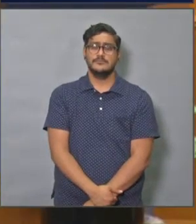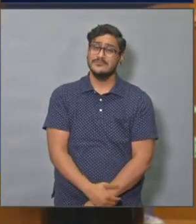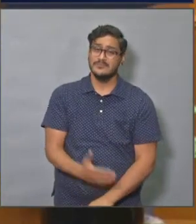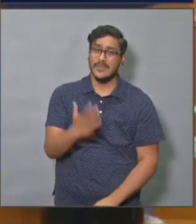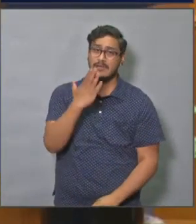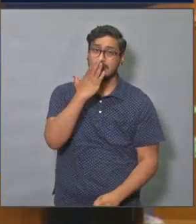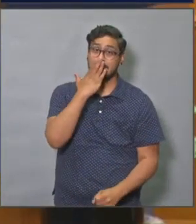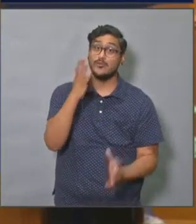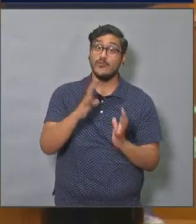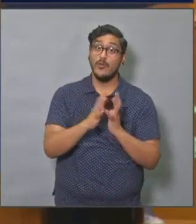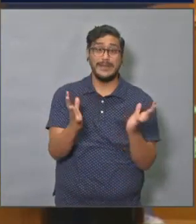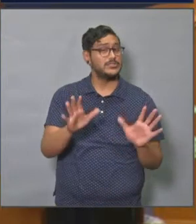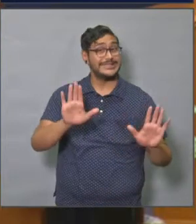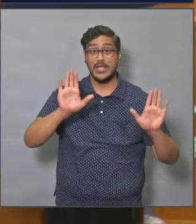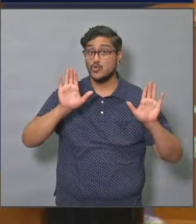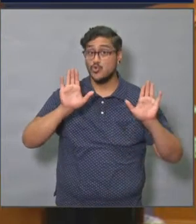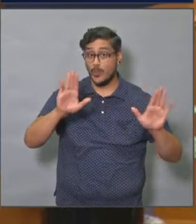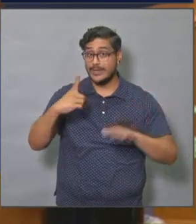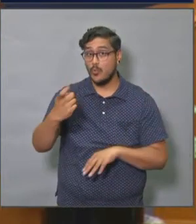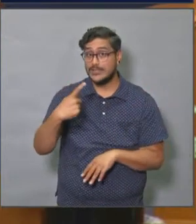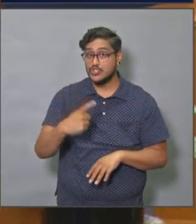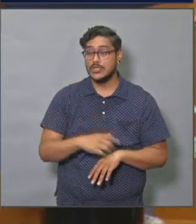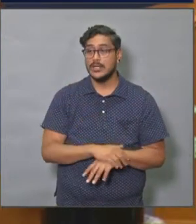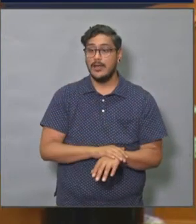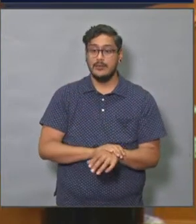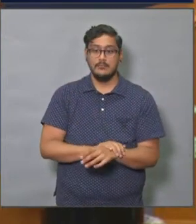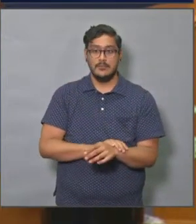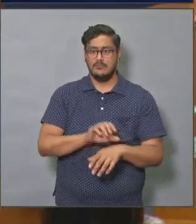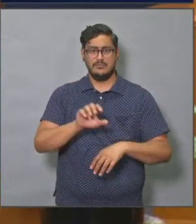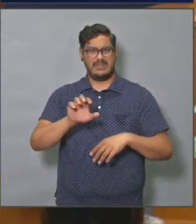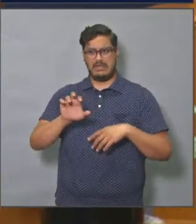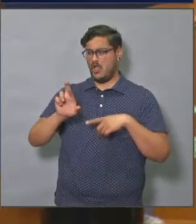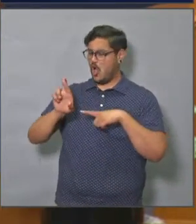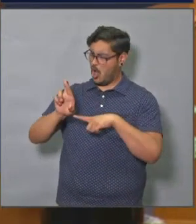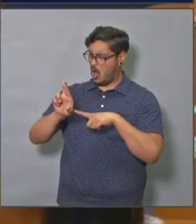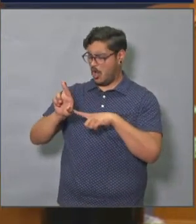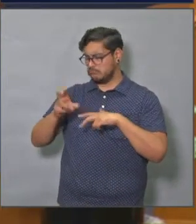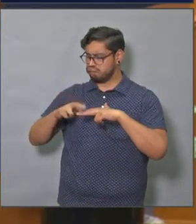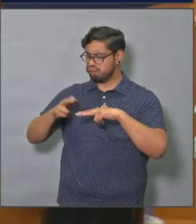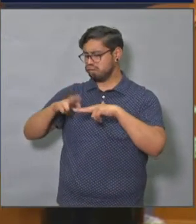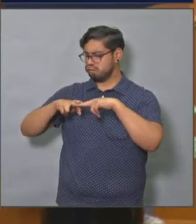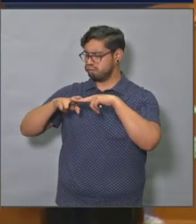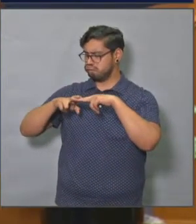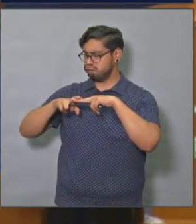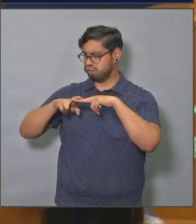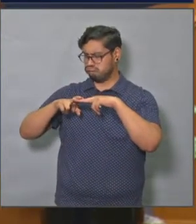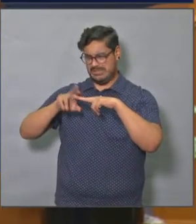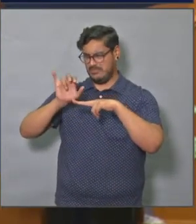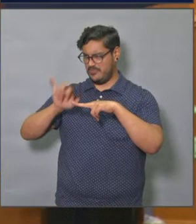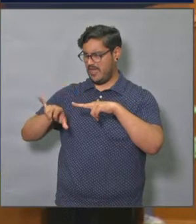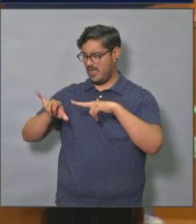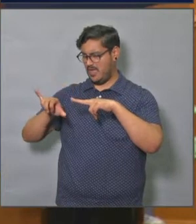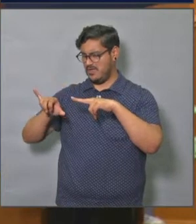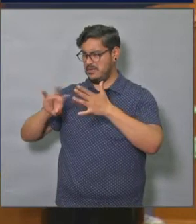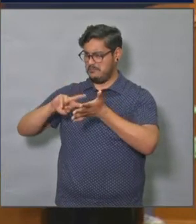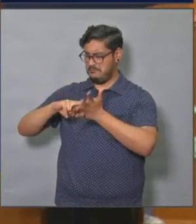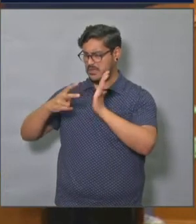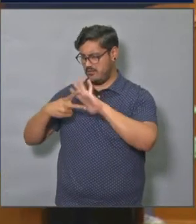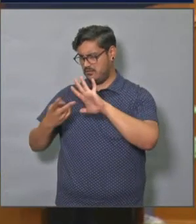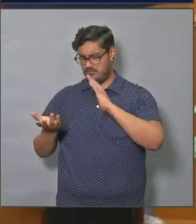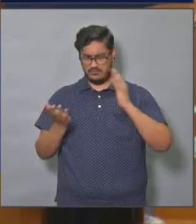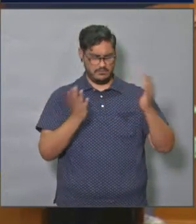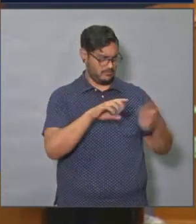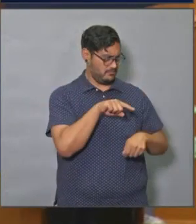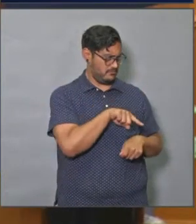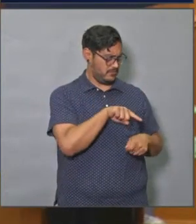Thanks a lot. It's a great question. You know, if the R's increase slightly, ought we wait longer